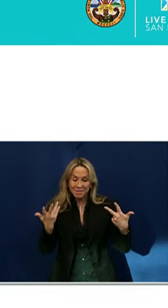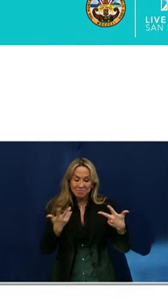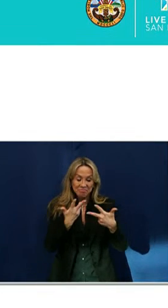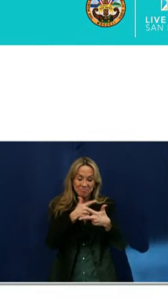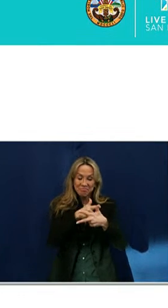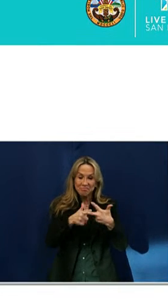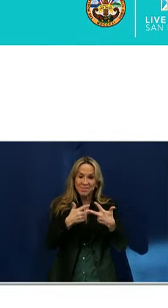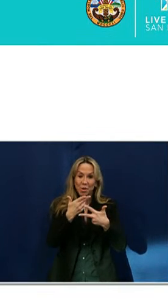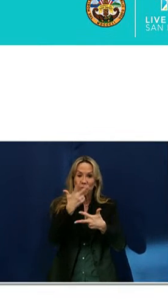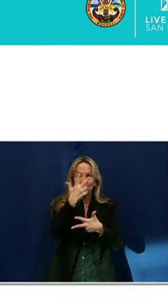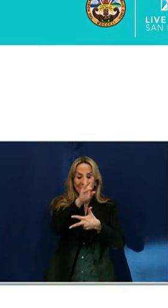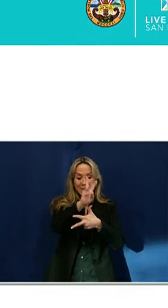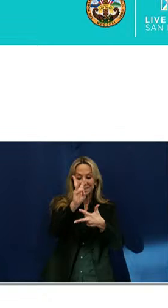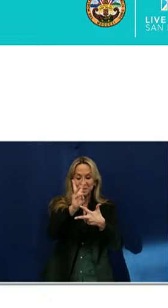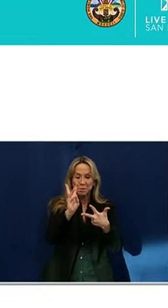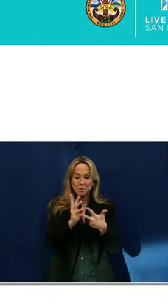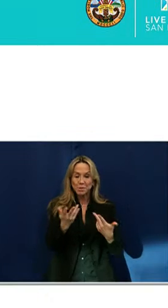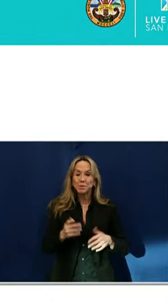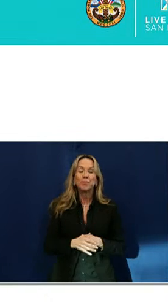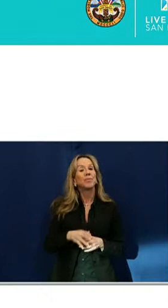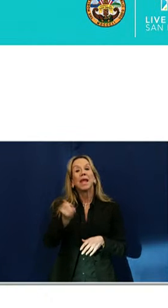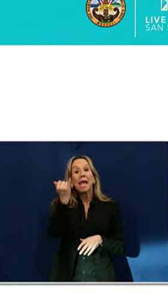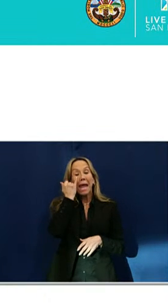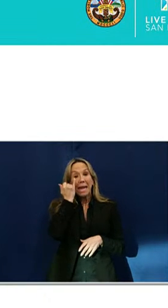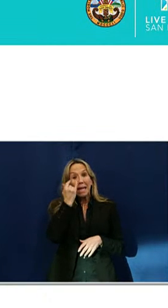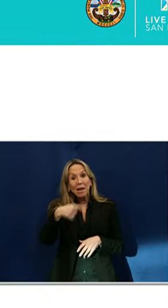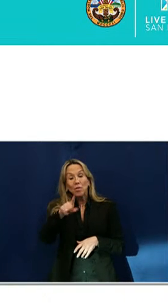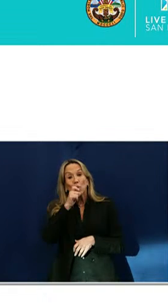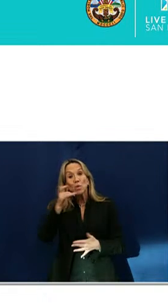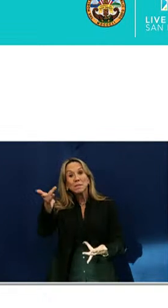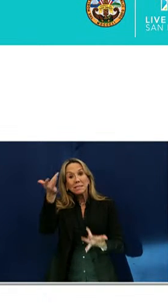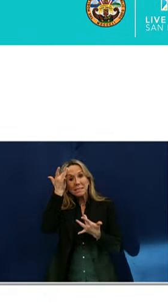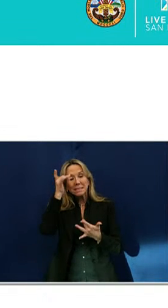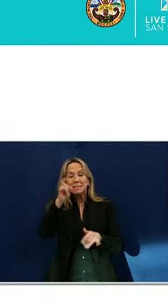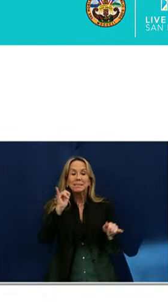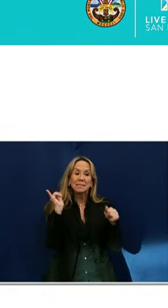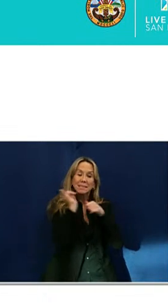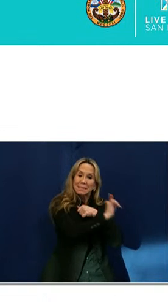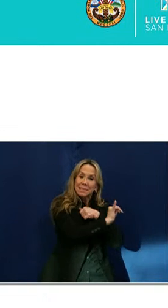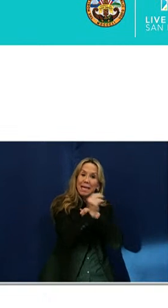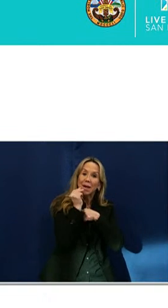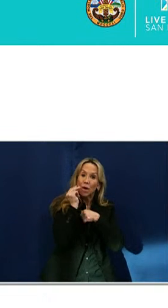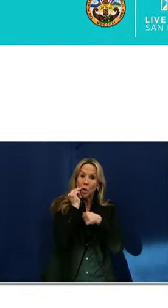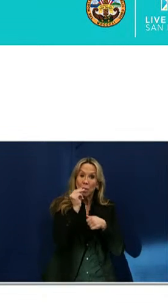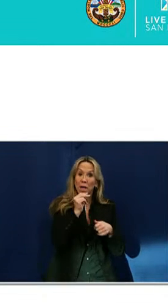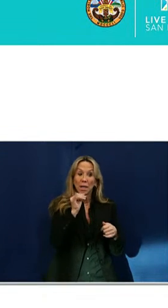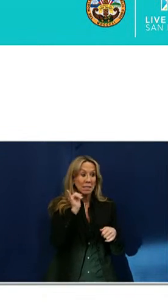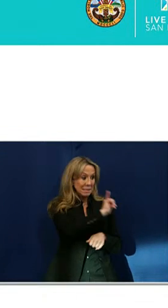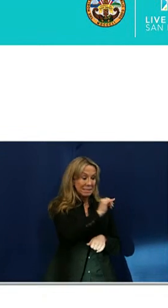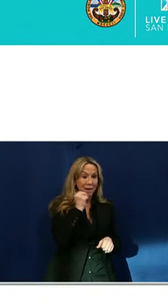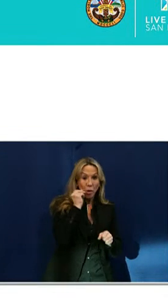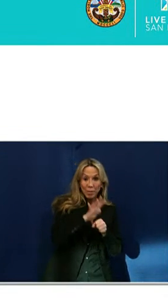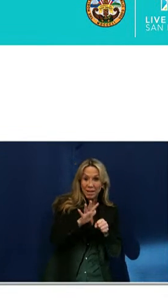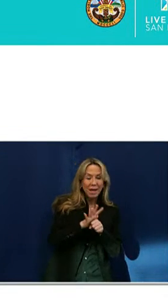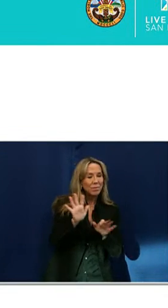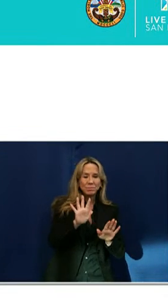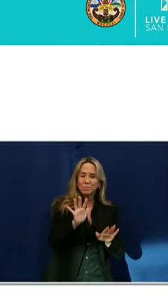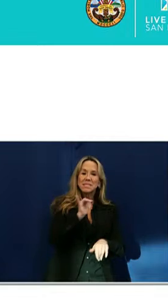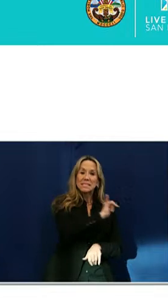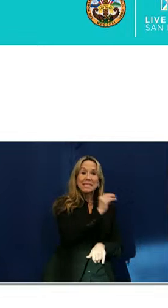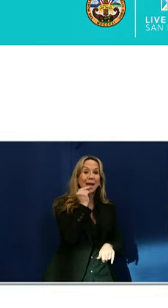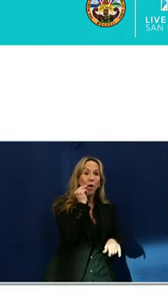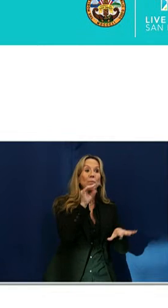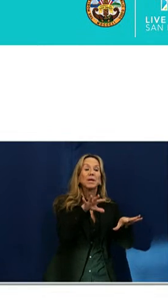stay home and then get tested. And that's very important. So do not go to work